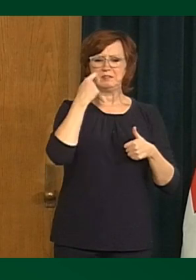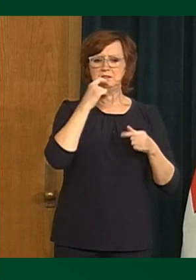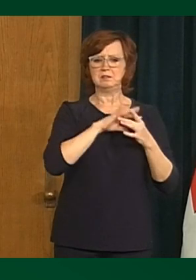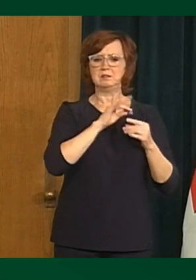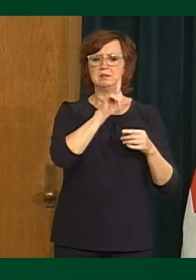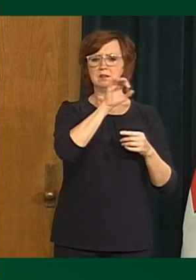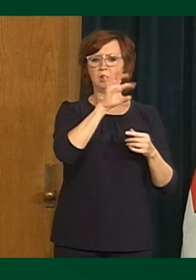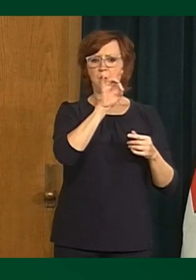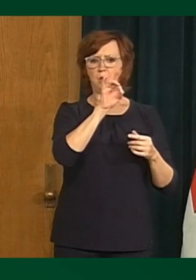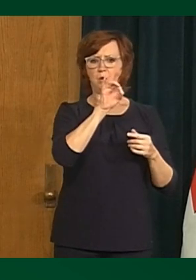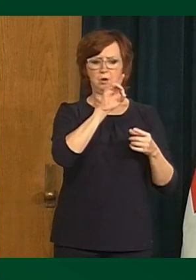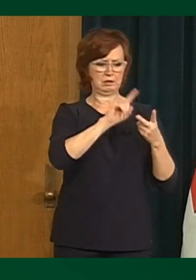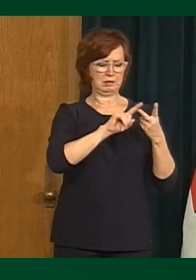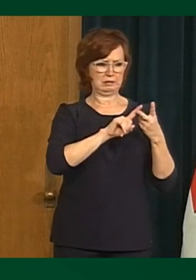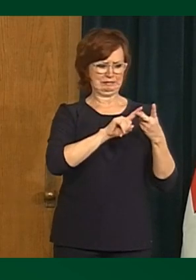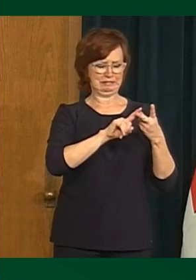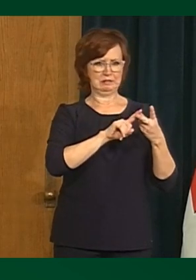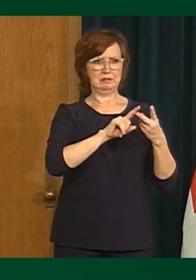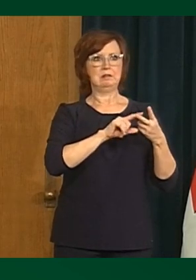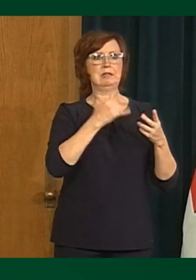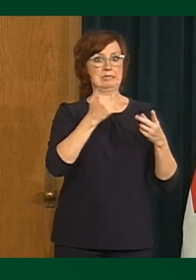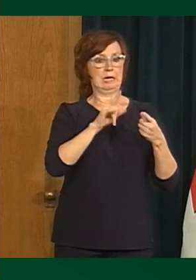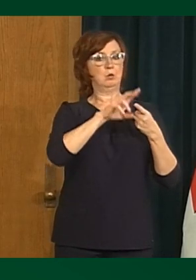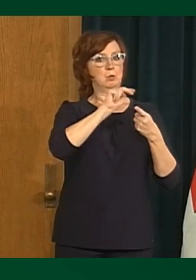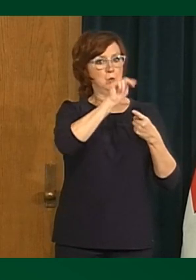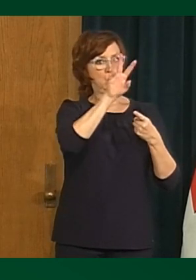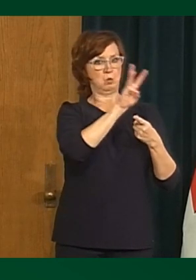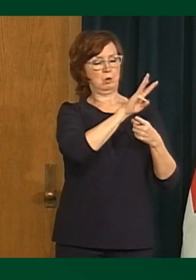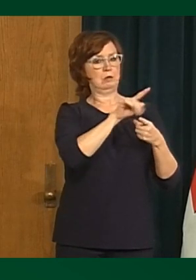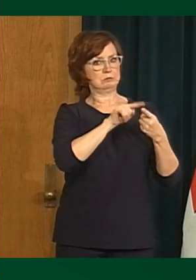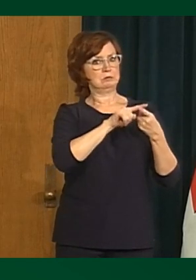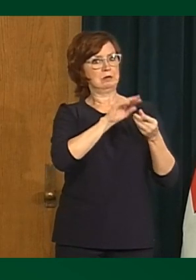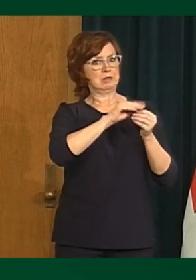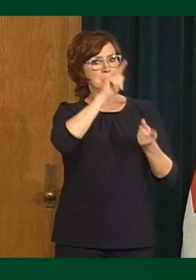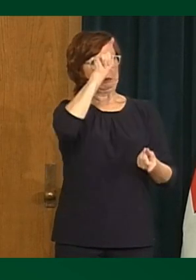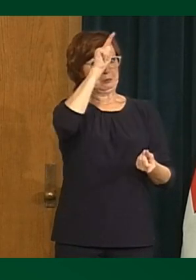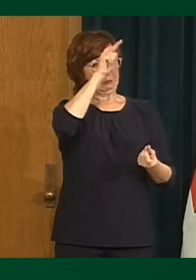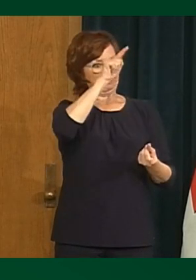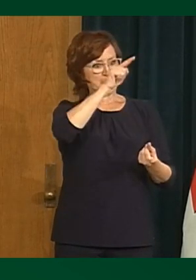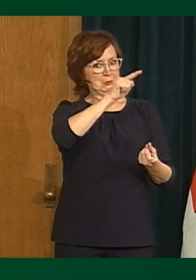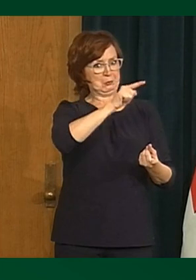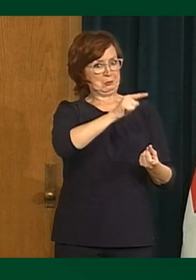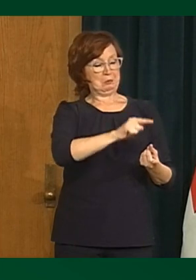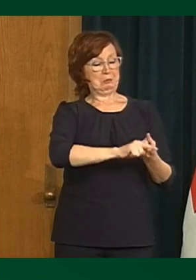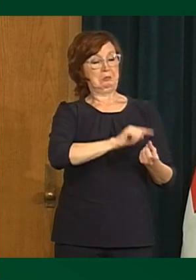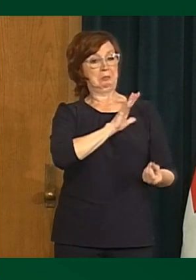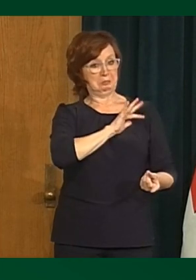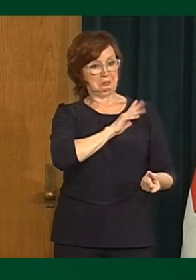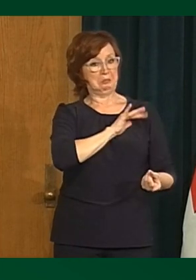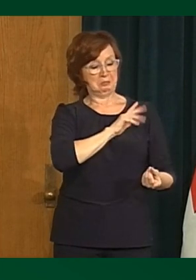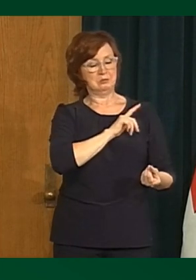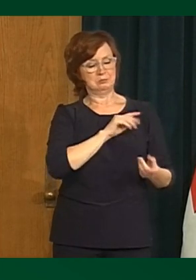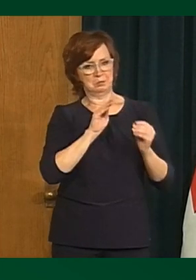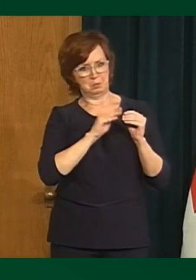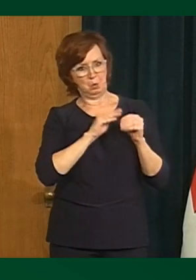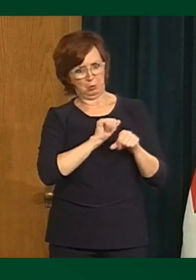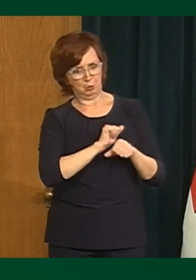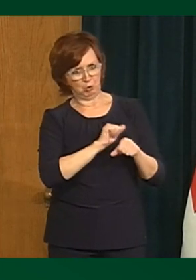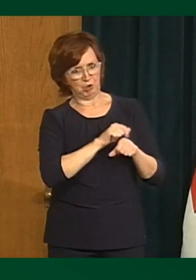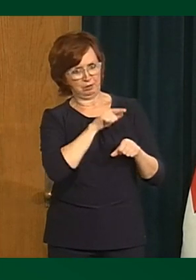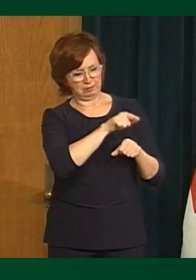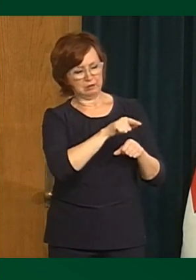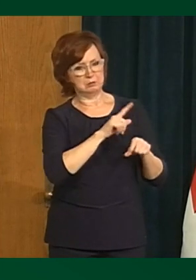working in the northwestern region of this province. There's still, admittedly, some more work to do, and we thank the local